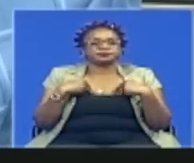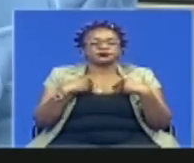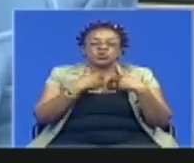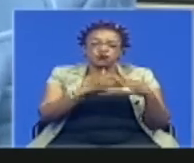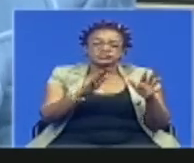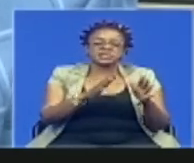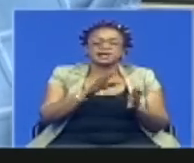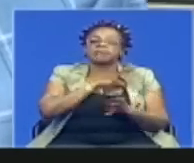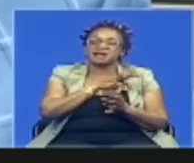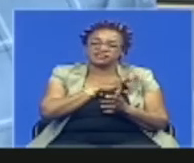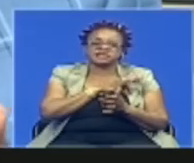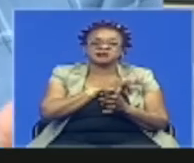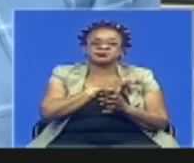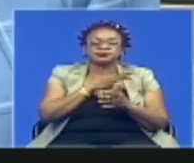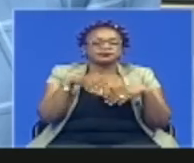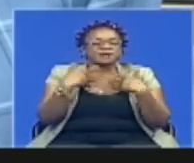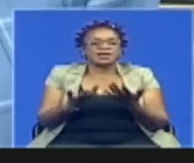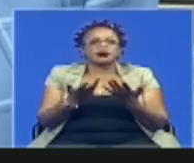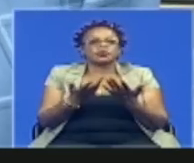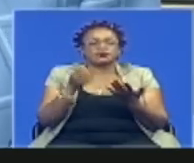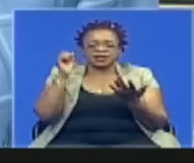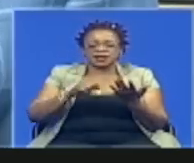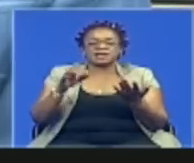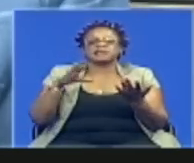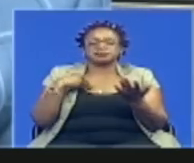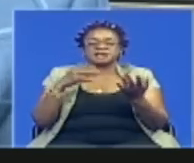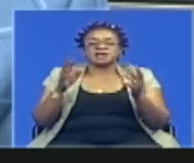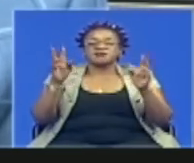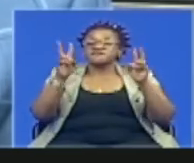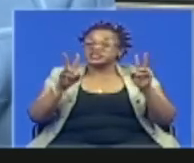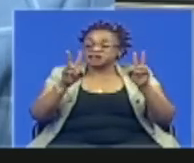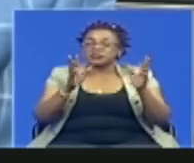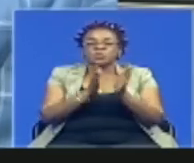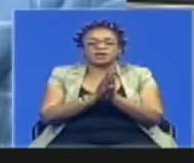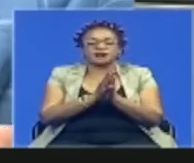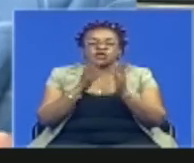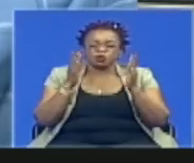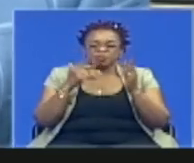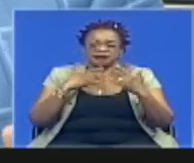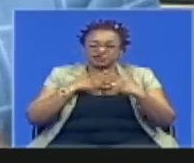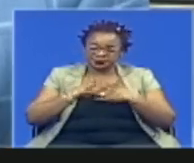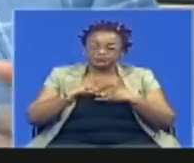bear the losses and how to accept victories with humility. so that you don't